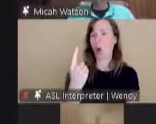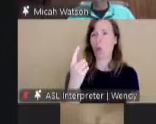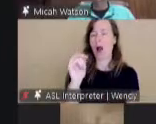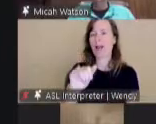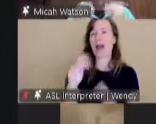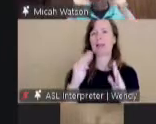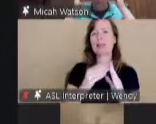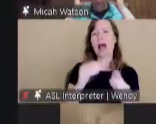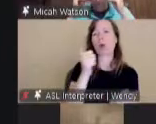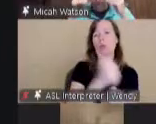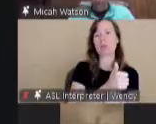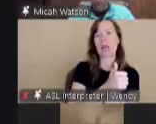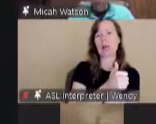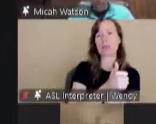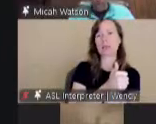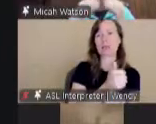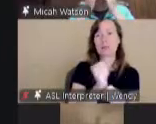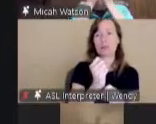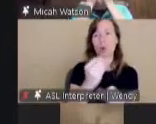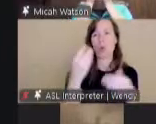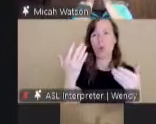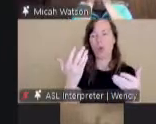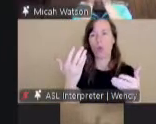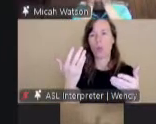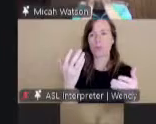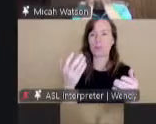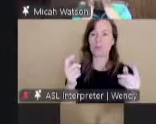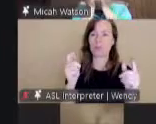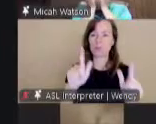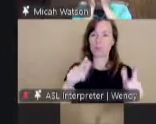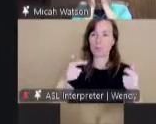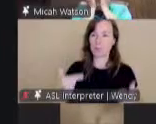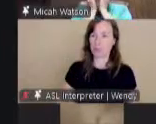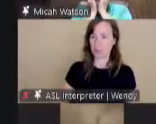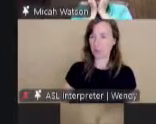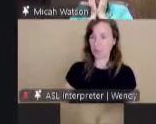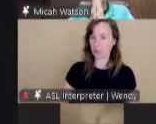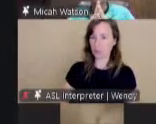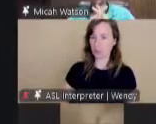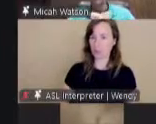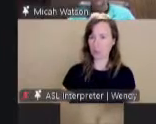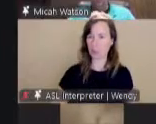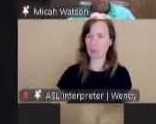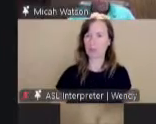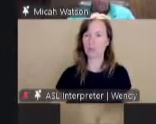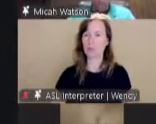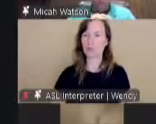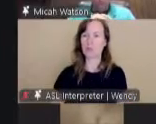municipality could set. So now that we know that this is an option,